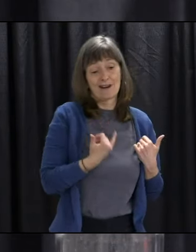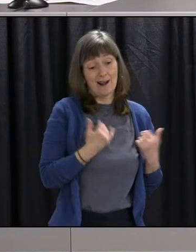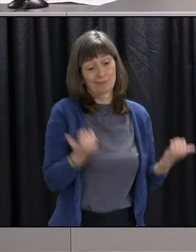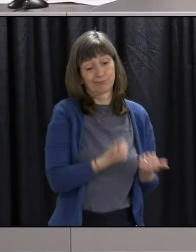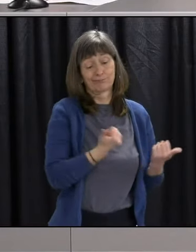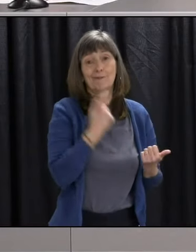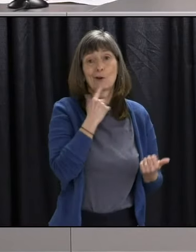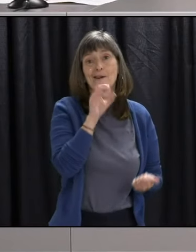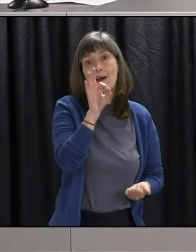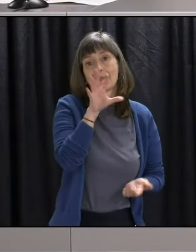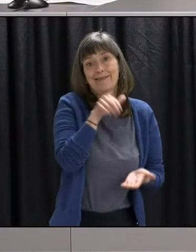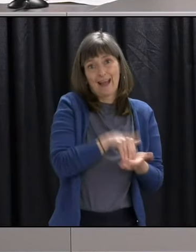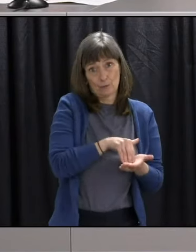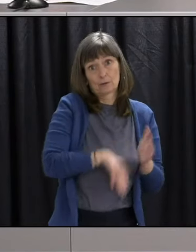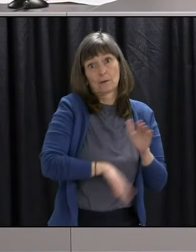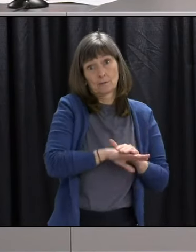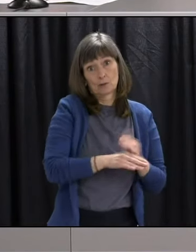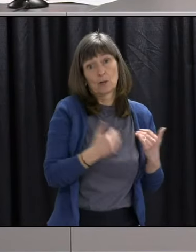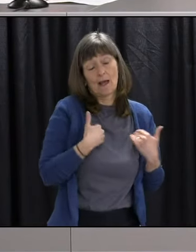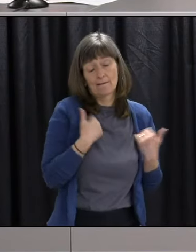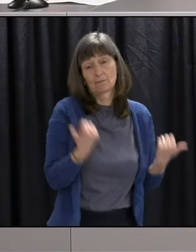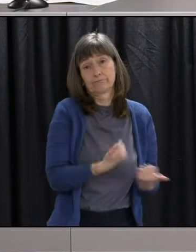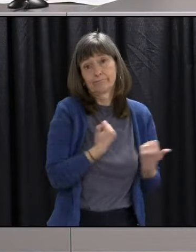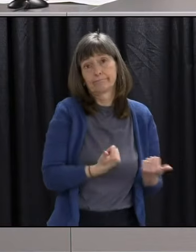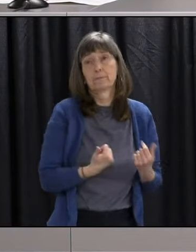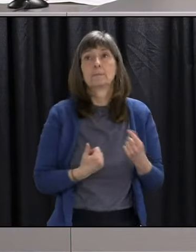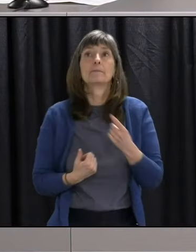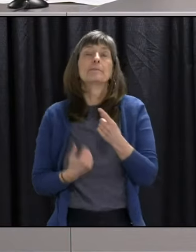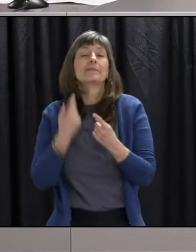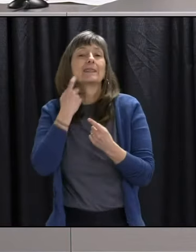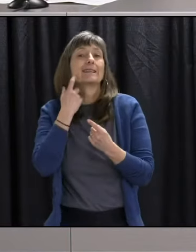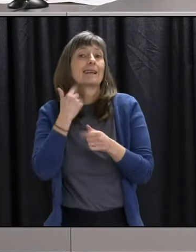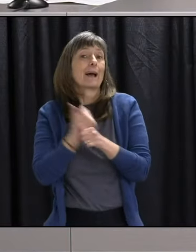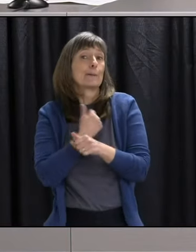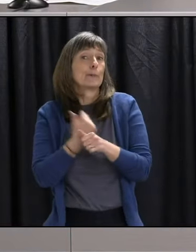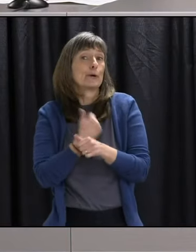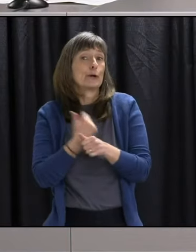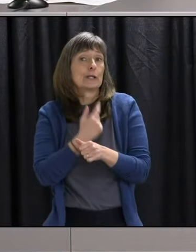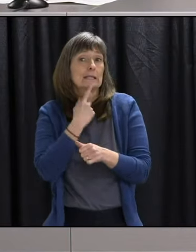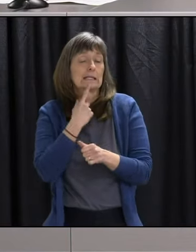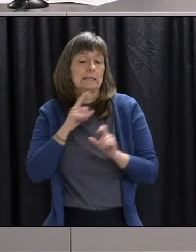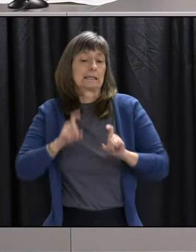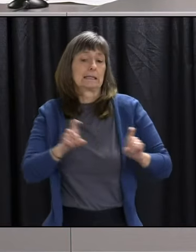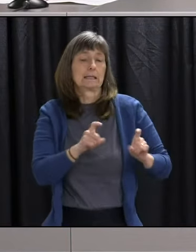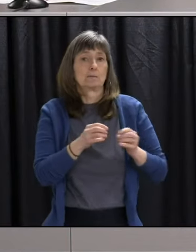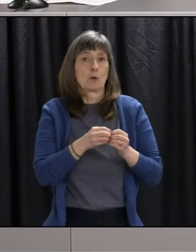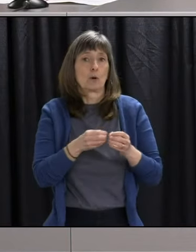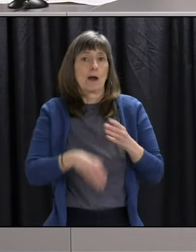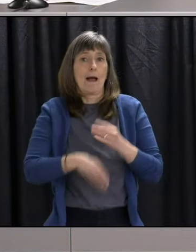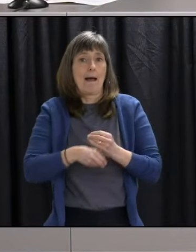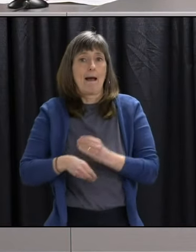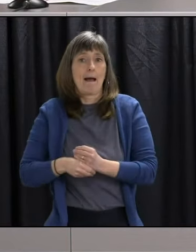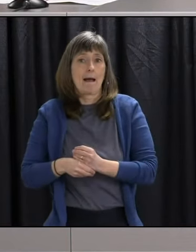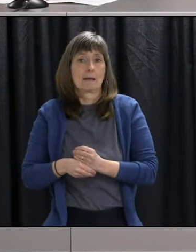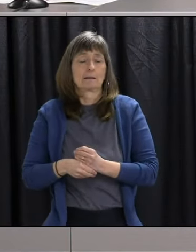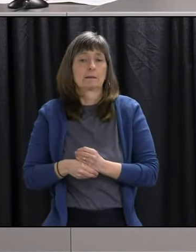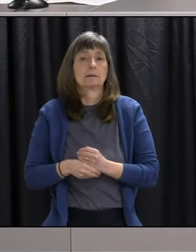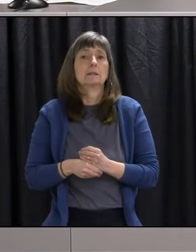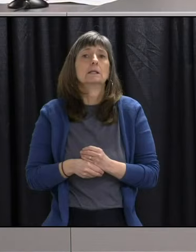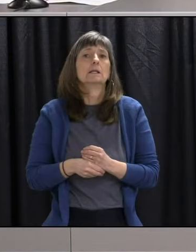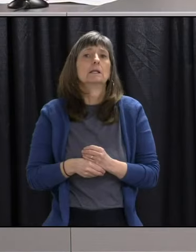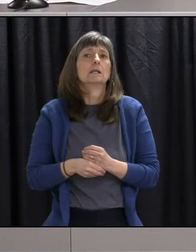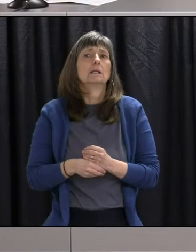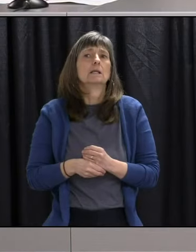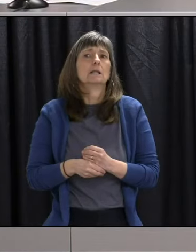Thank you. And following up on testing, Alberta recently announced it's expanding its testing to people with just symptoms. In the future,